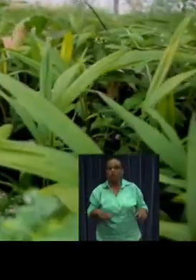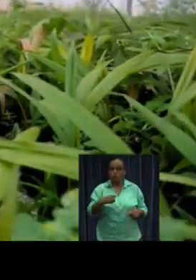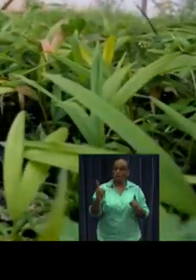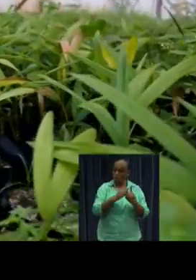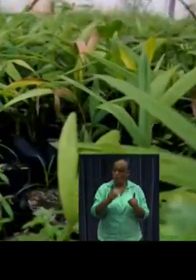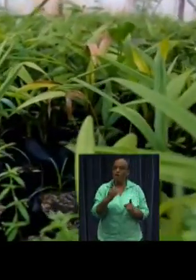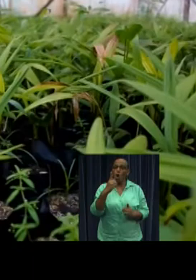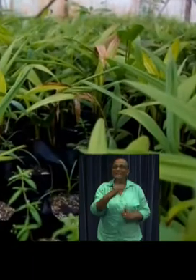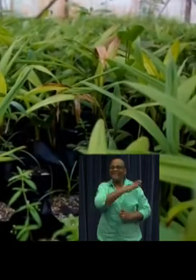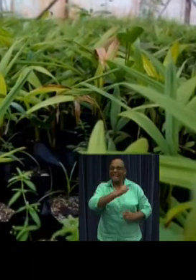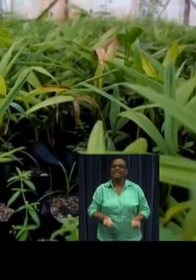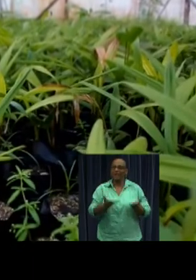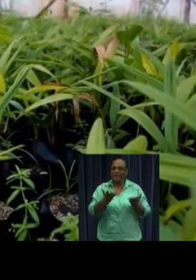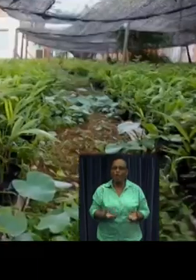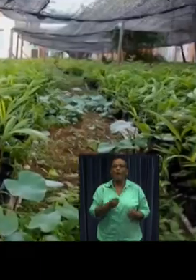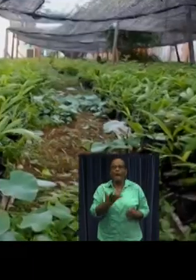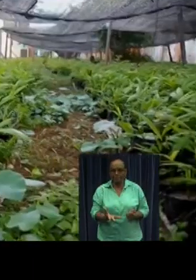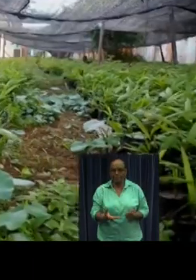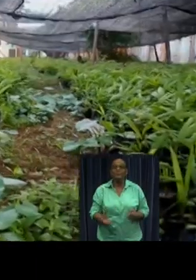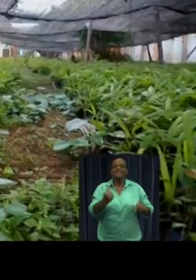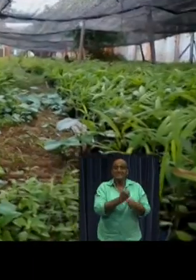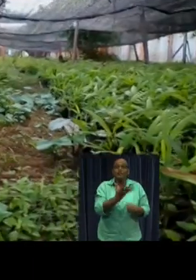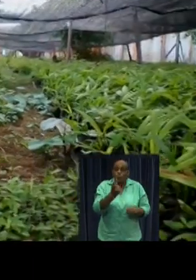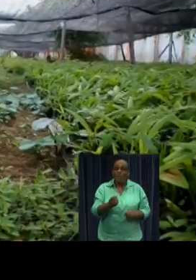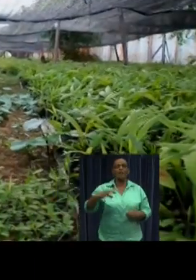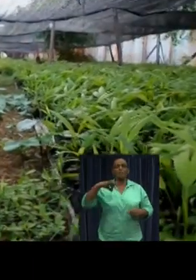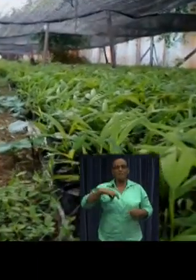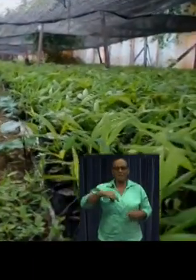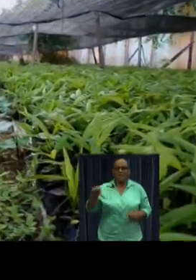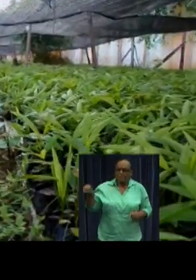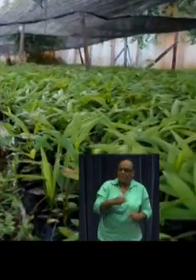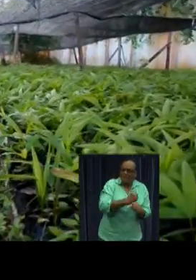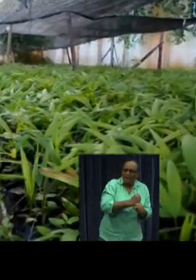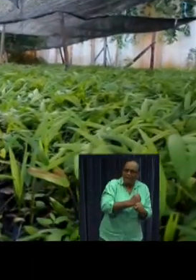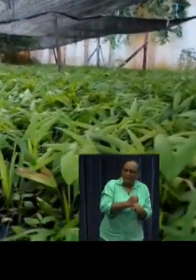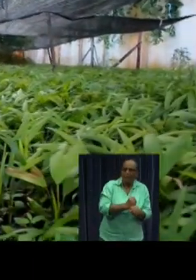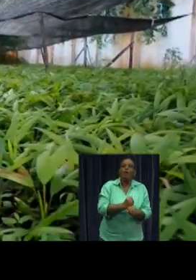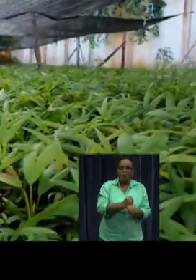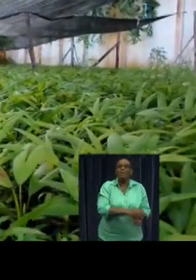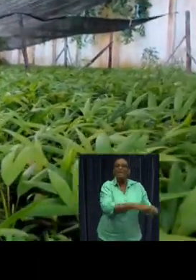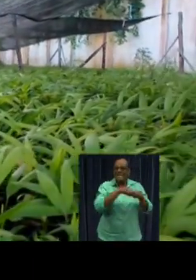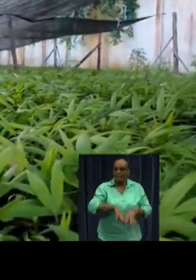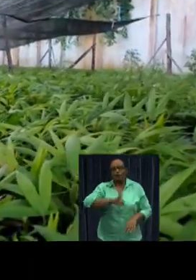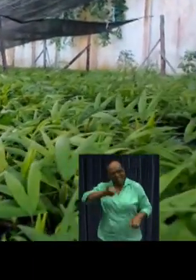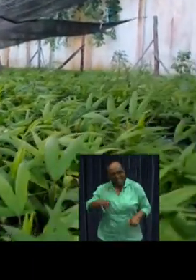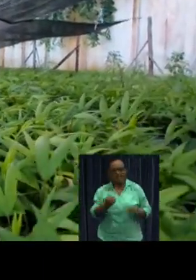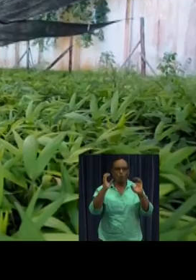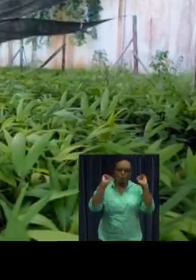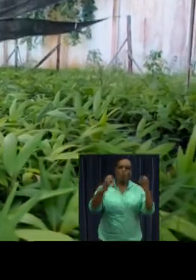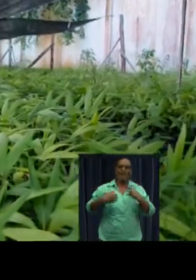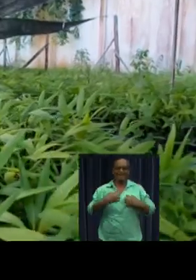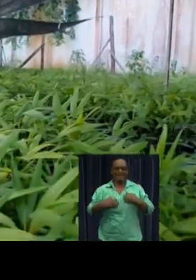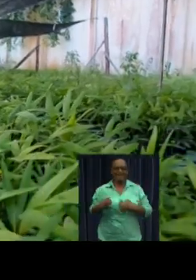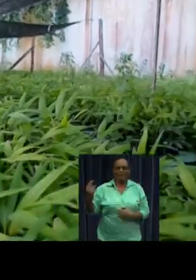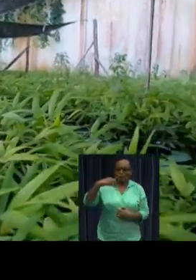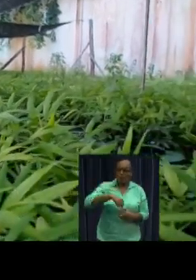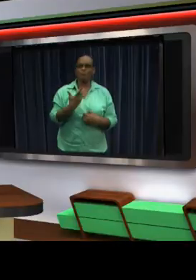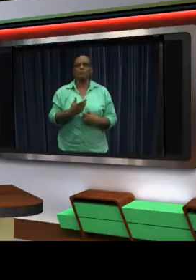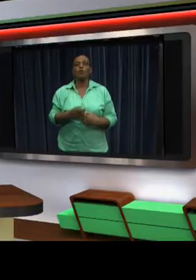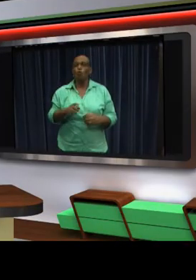project is a grant of 12.8 million euros from the 11th European Development